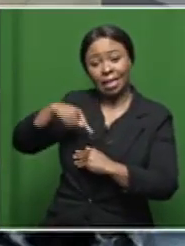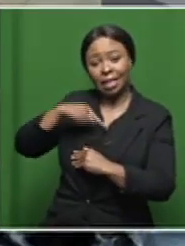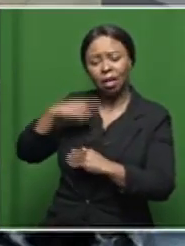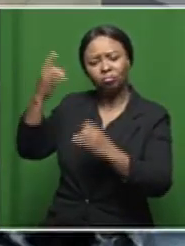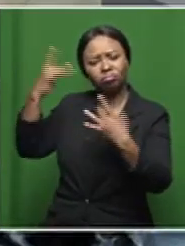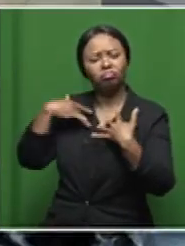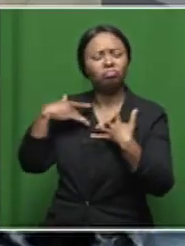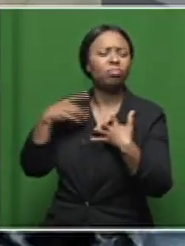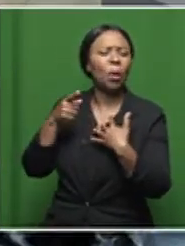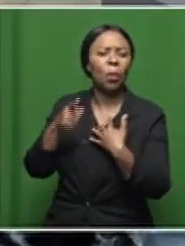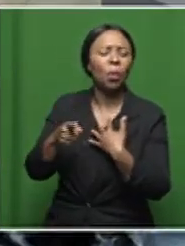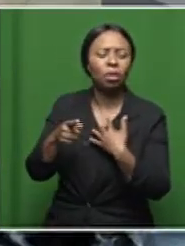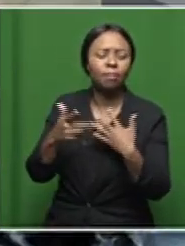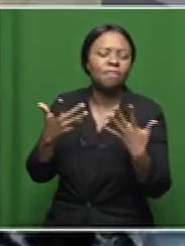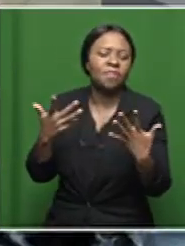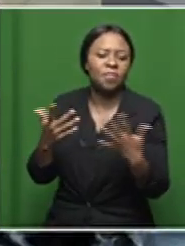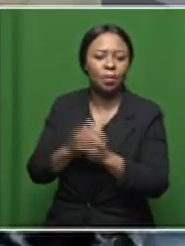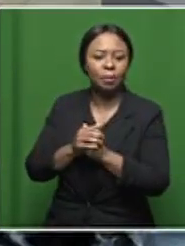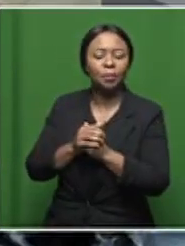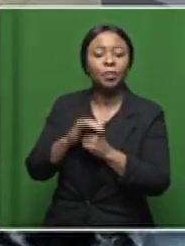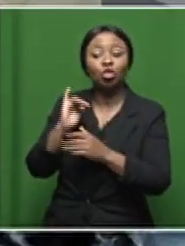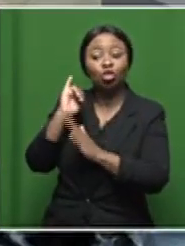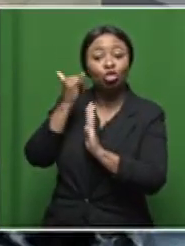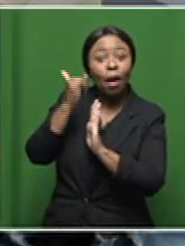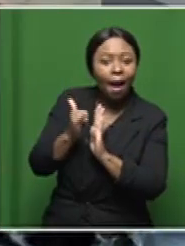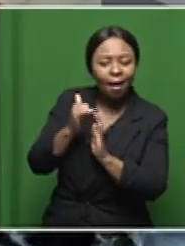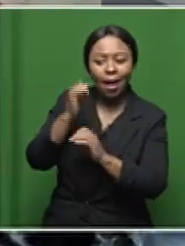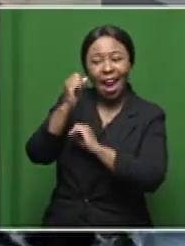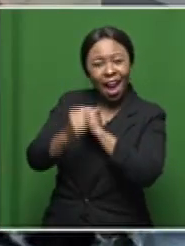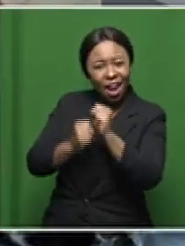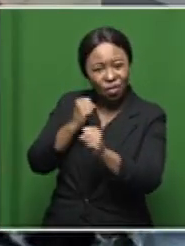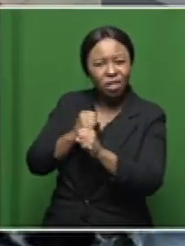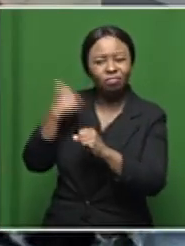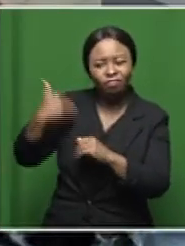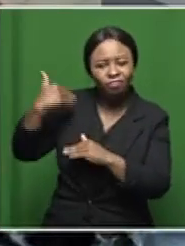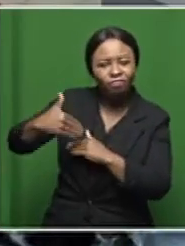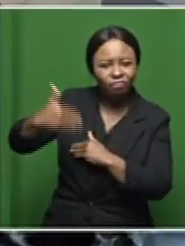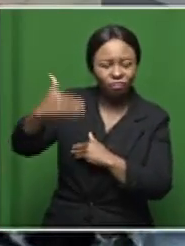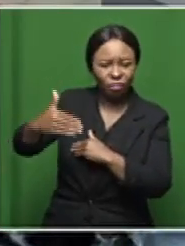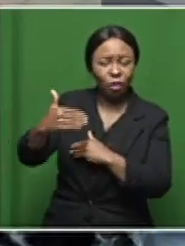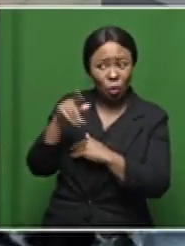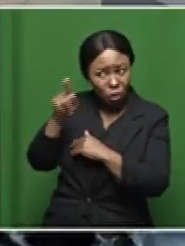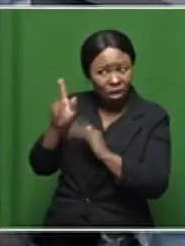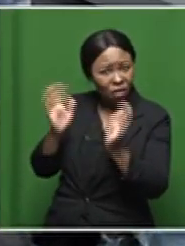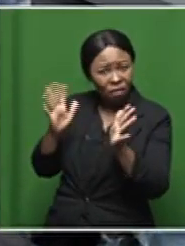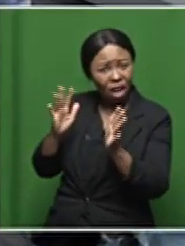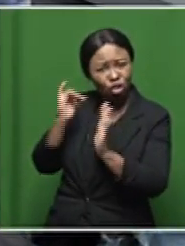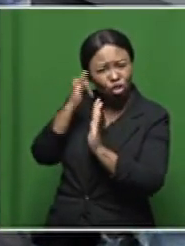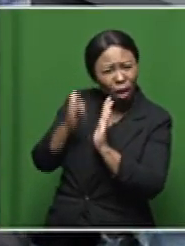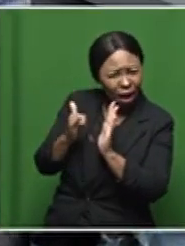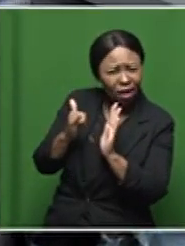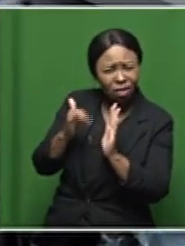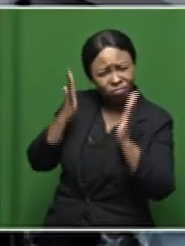that we need to go for checkups regularly. Did you used to do this? For